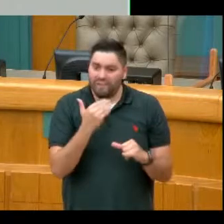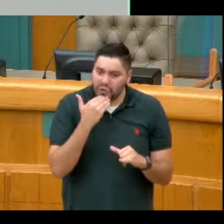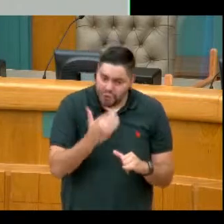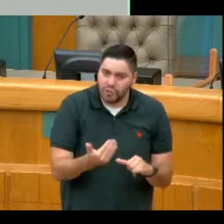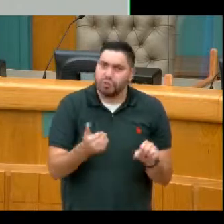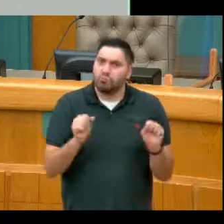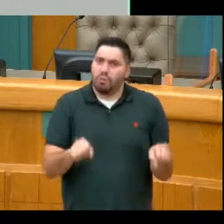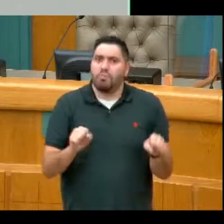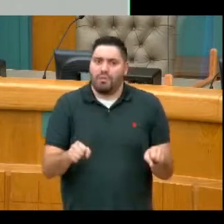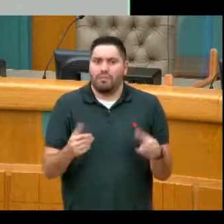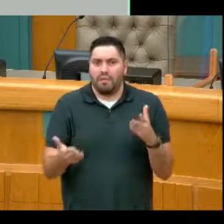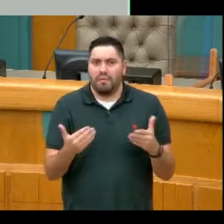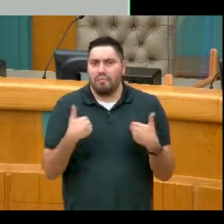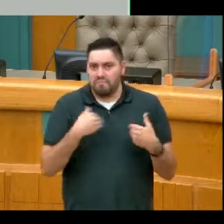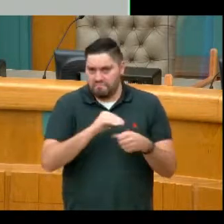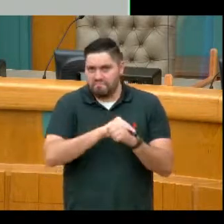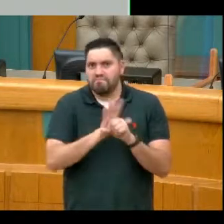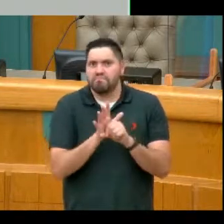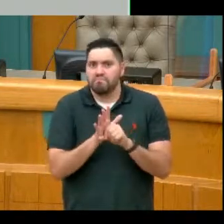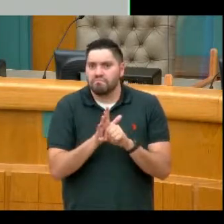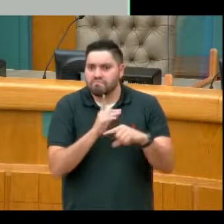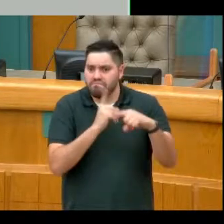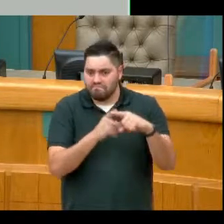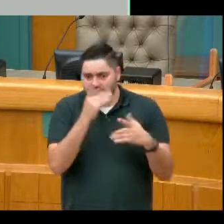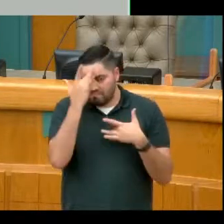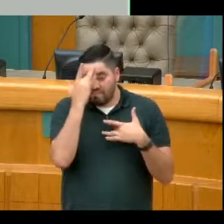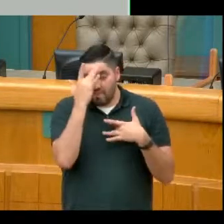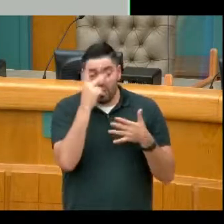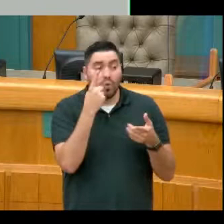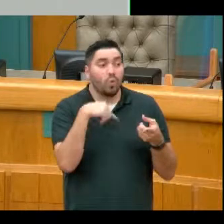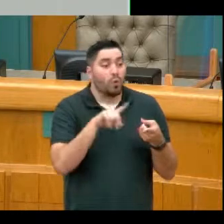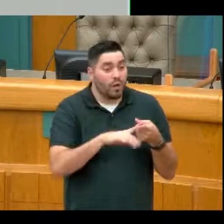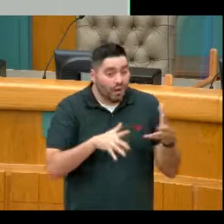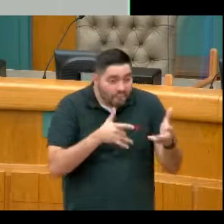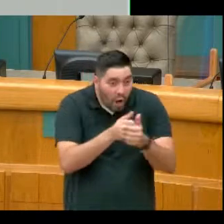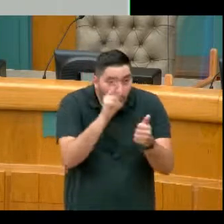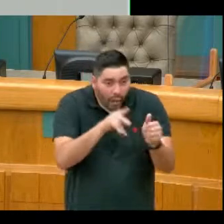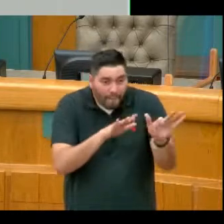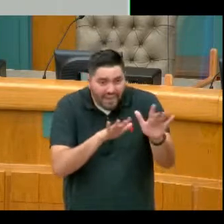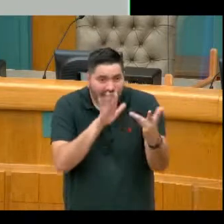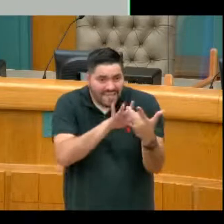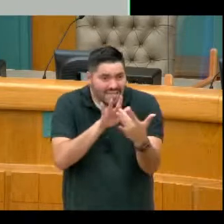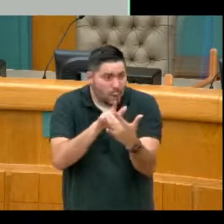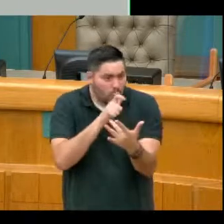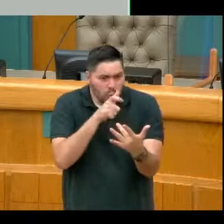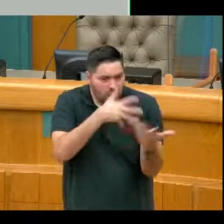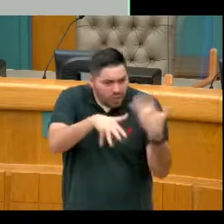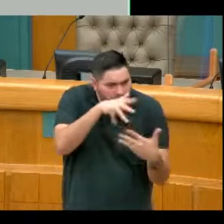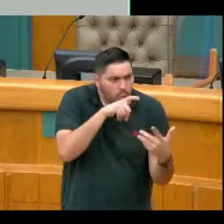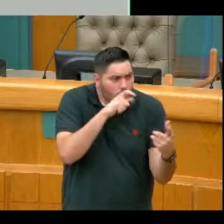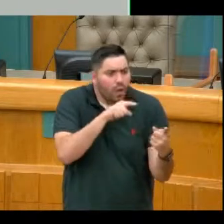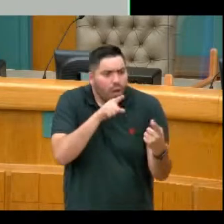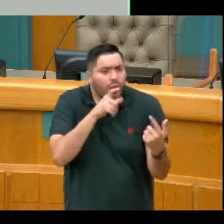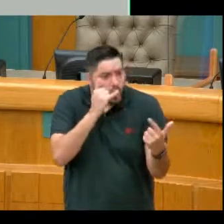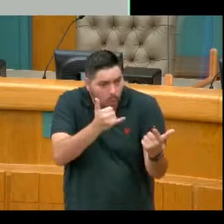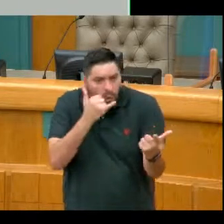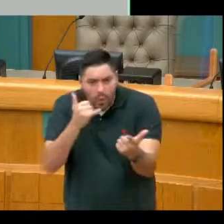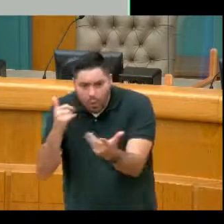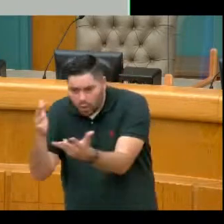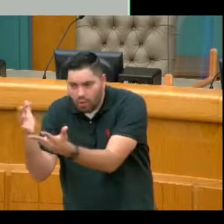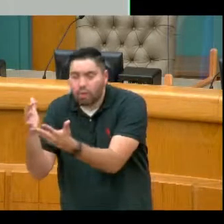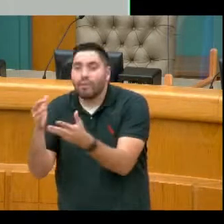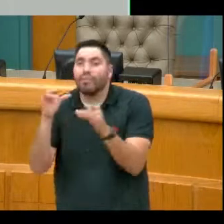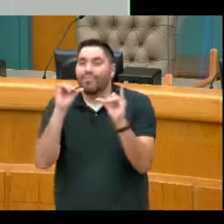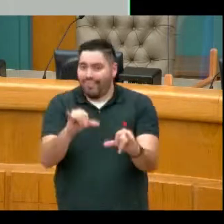conveyed to me is that this is probably an effect of who's getting tested. They're doing a lot of contact tracing, connected possibly